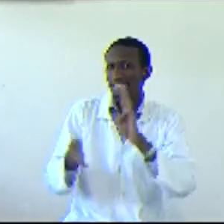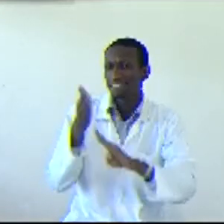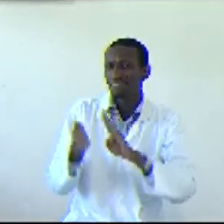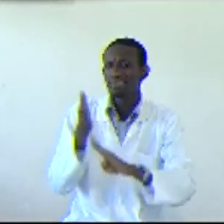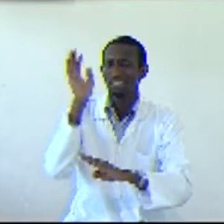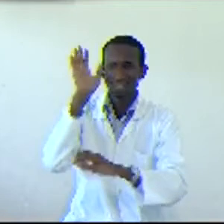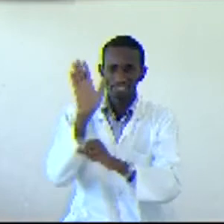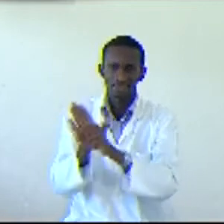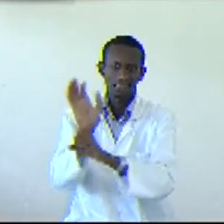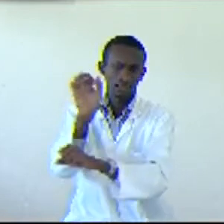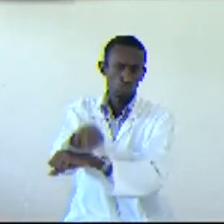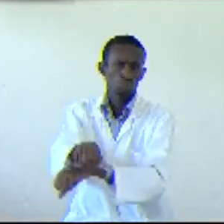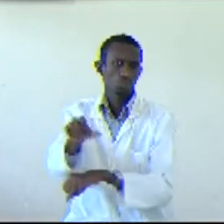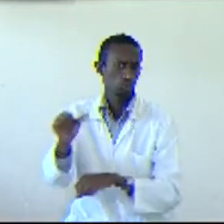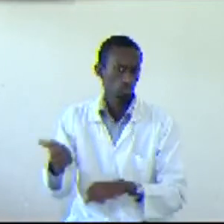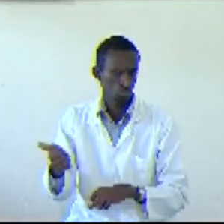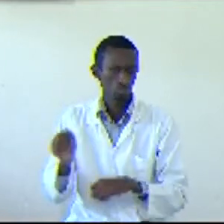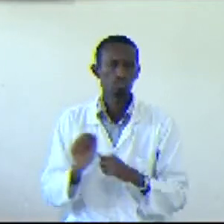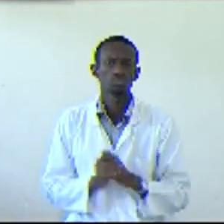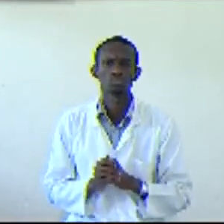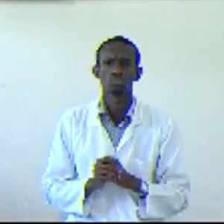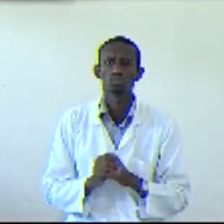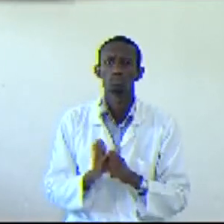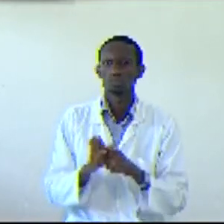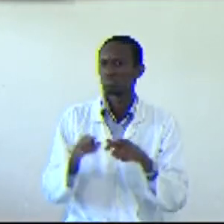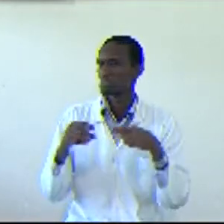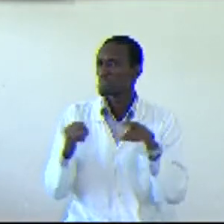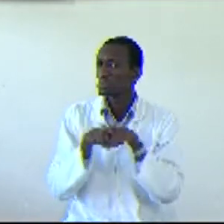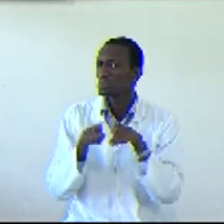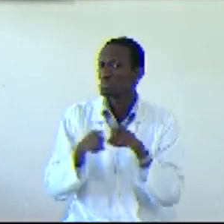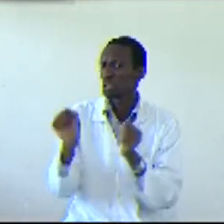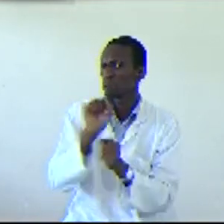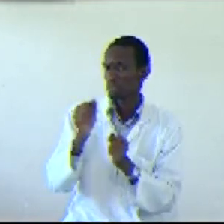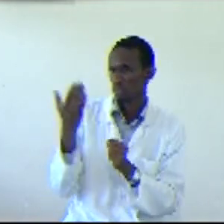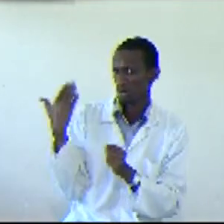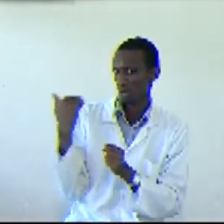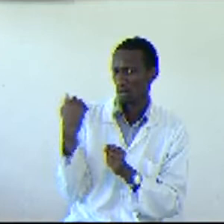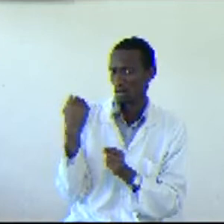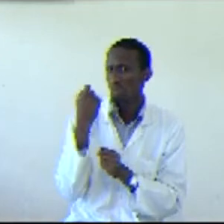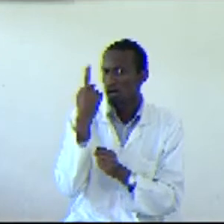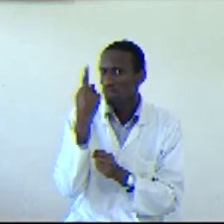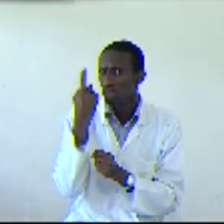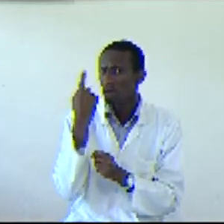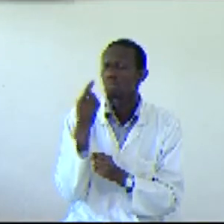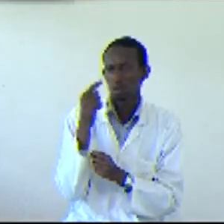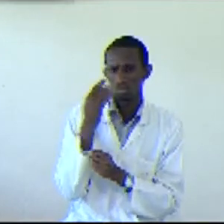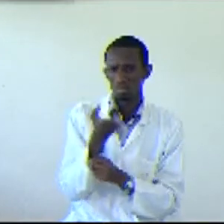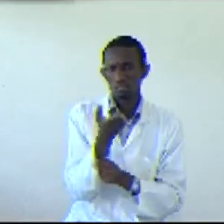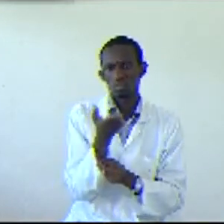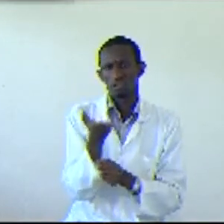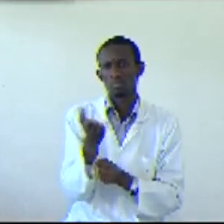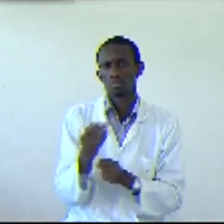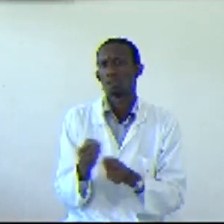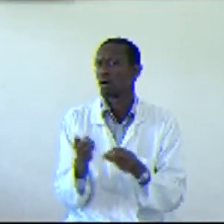more momentum as what we have there into the cars. Do you understand? This is how you have now to answer on